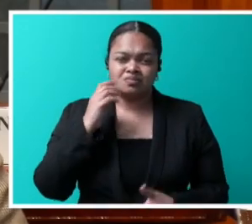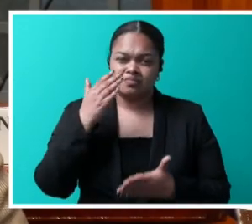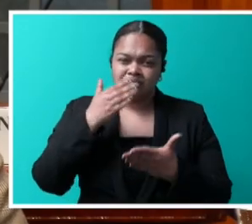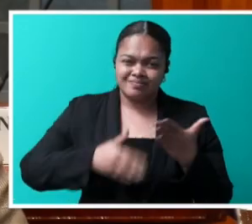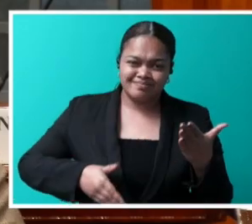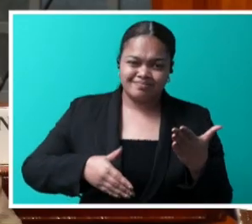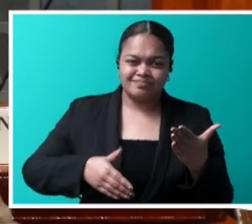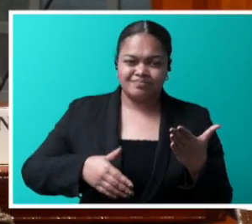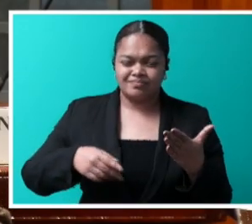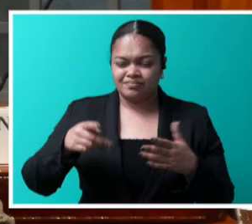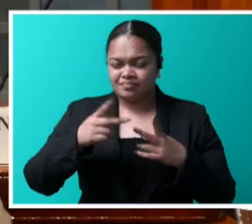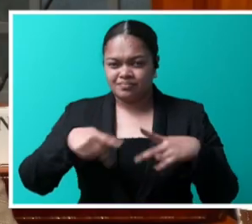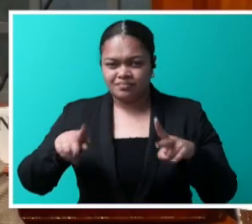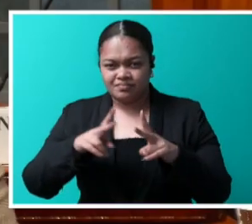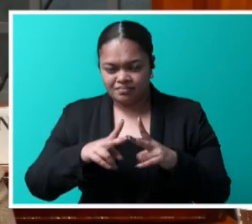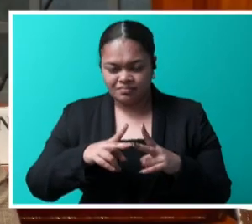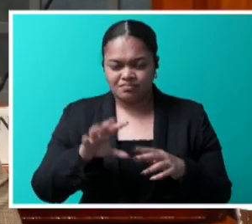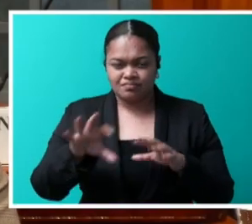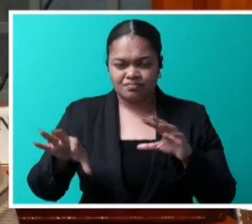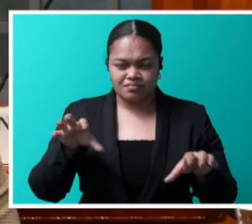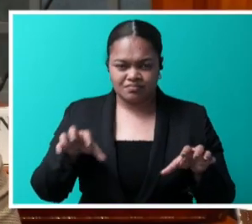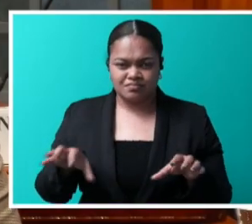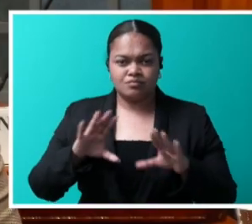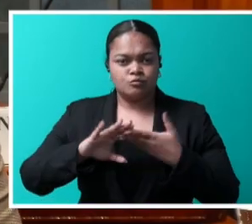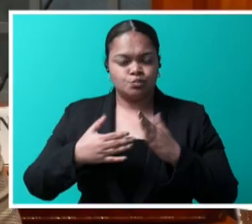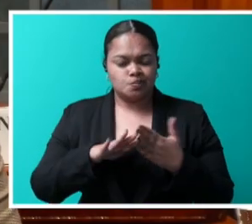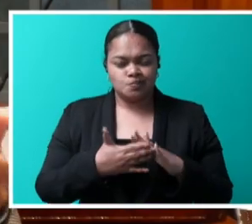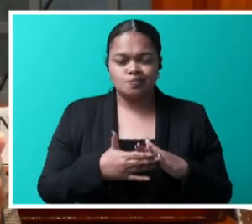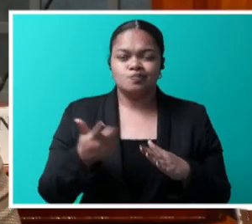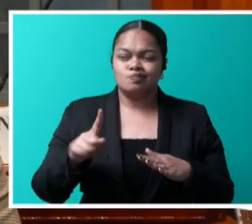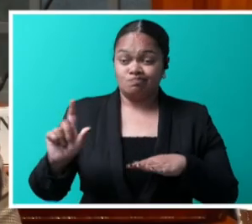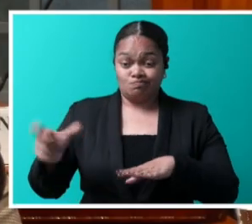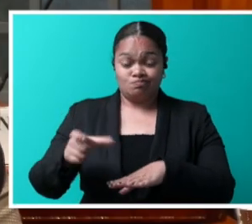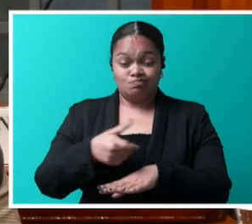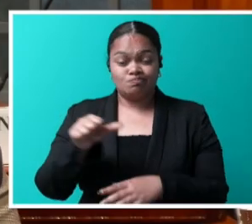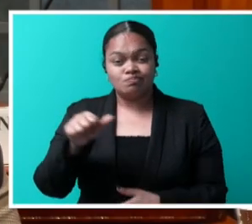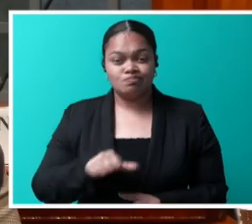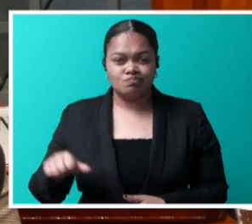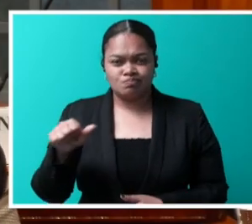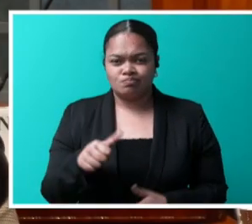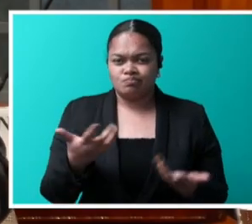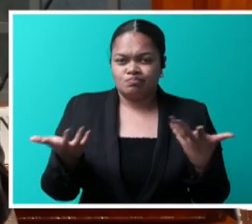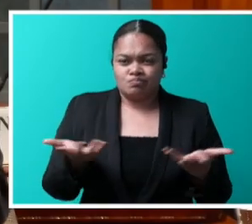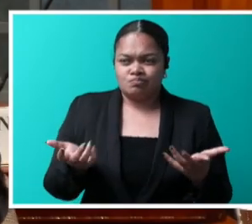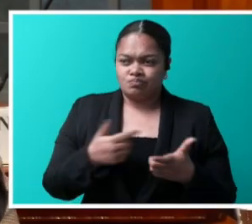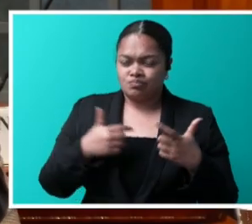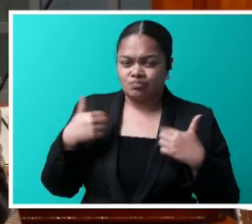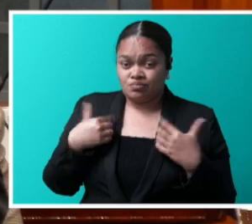zones, unreticulated communities, and coastal areas where we